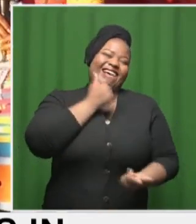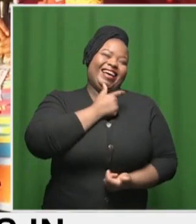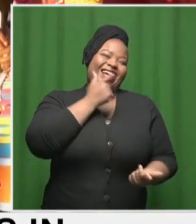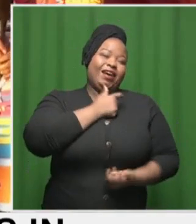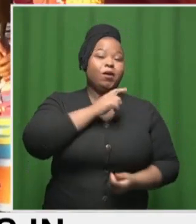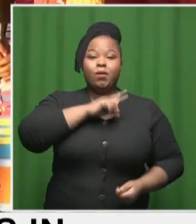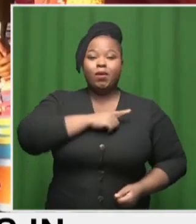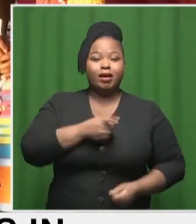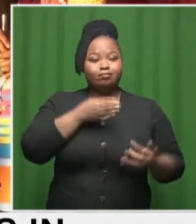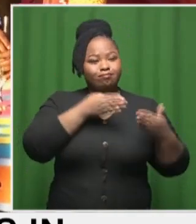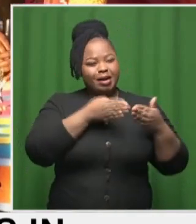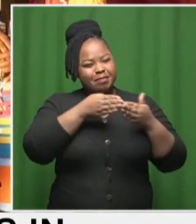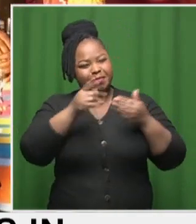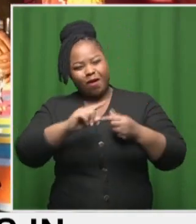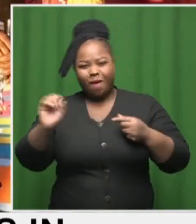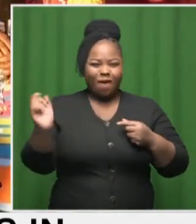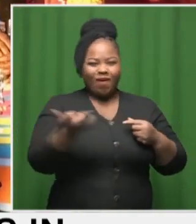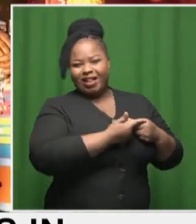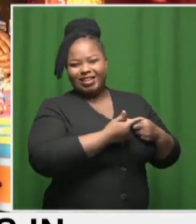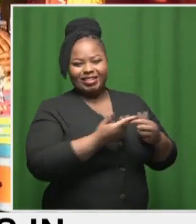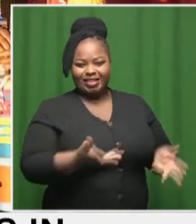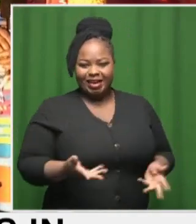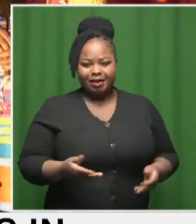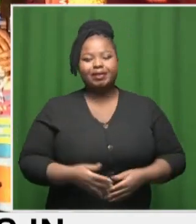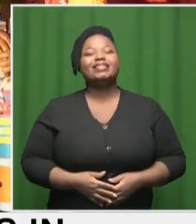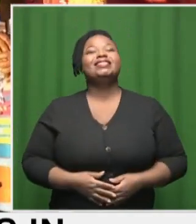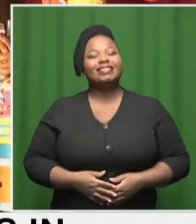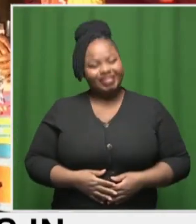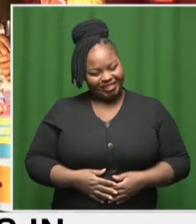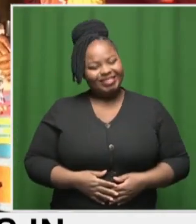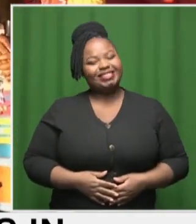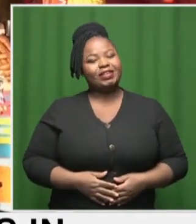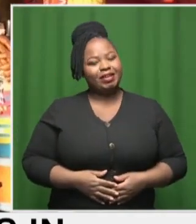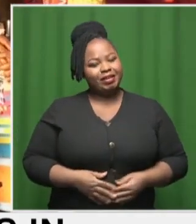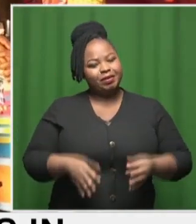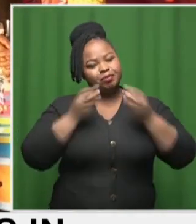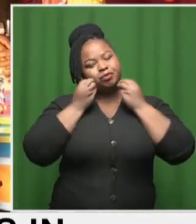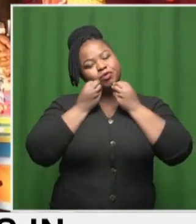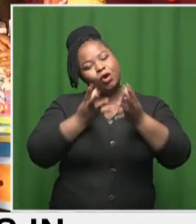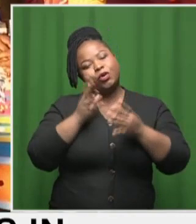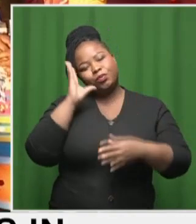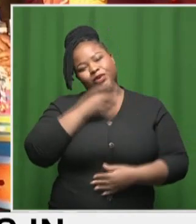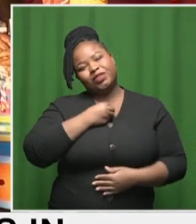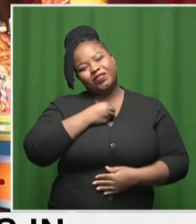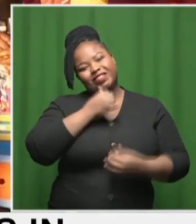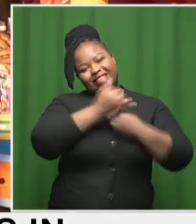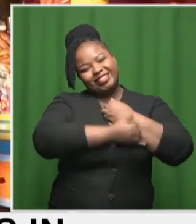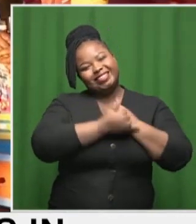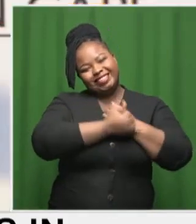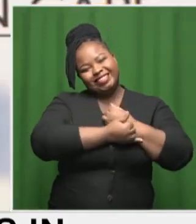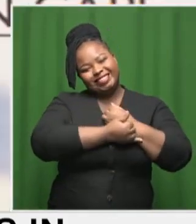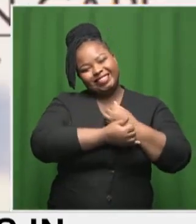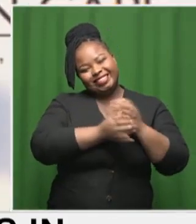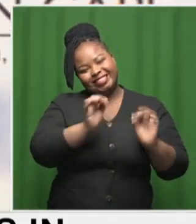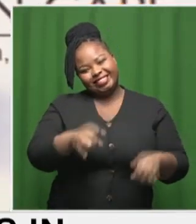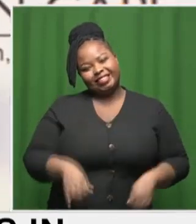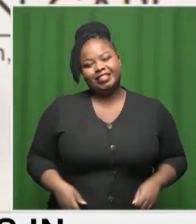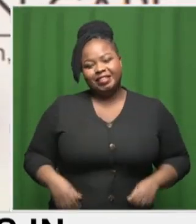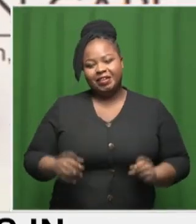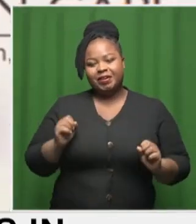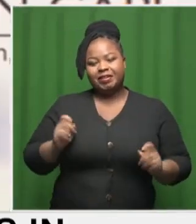Because she's been to every corner of the country with this tour. And what a country, hey, Cecilia. A beautiful country. The best country in the